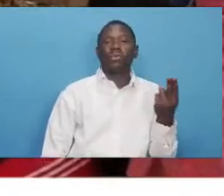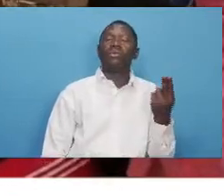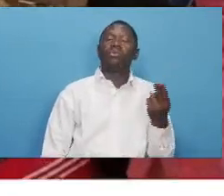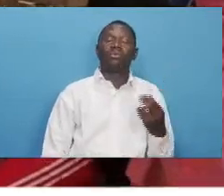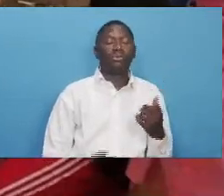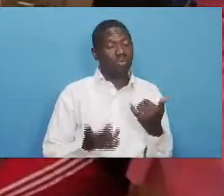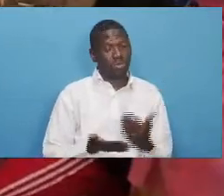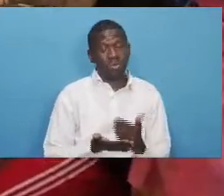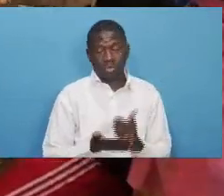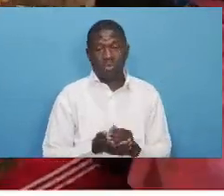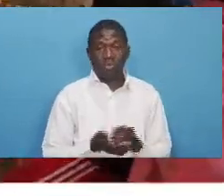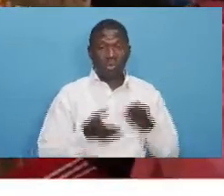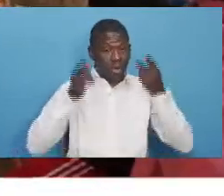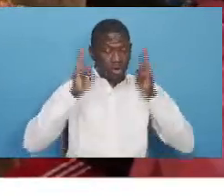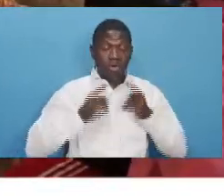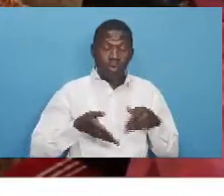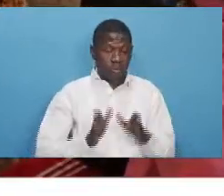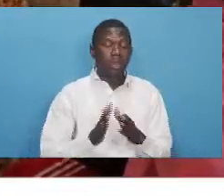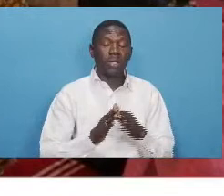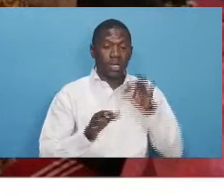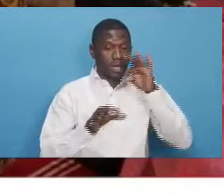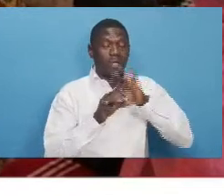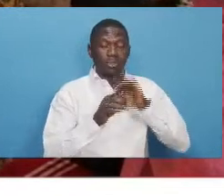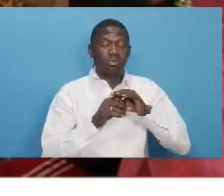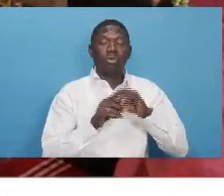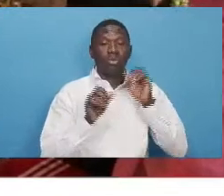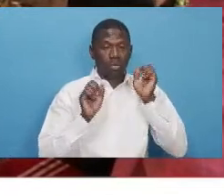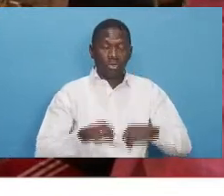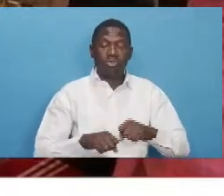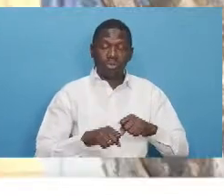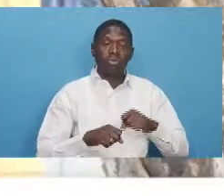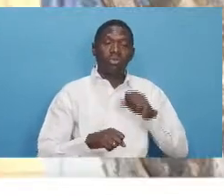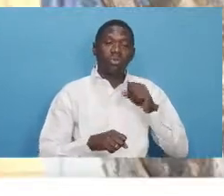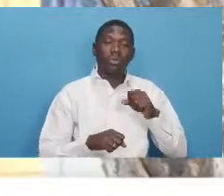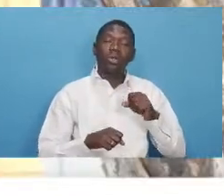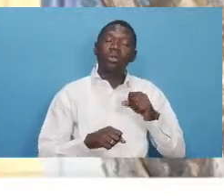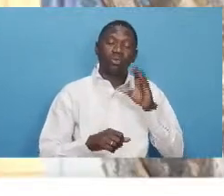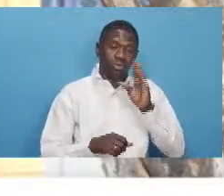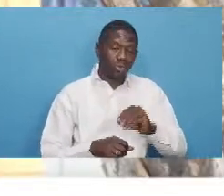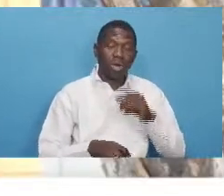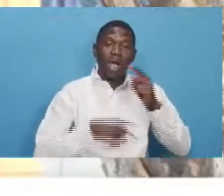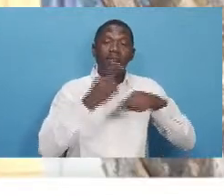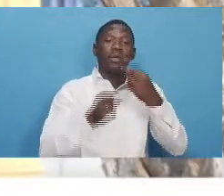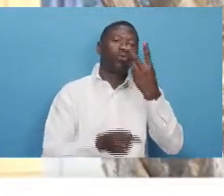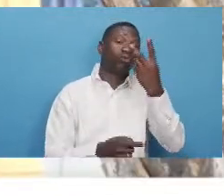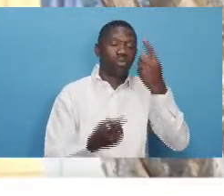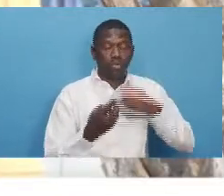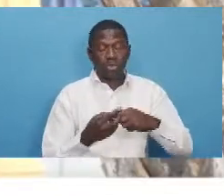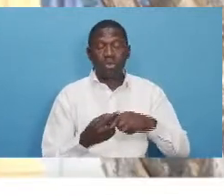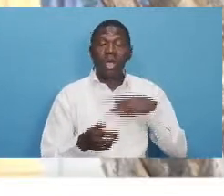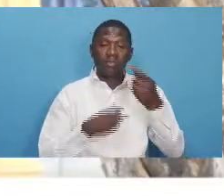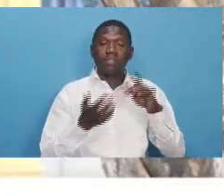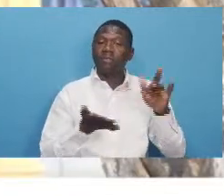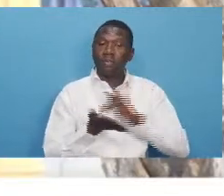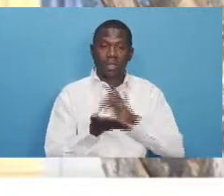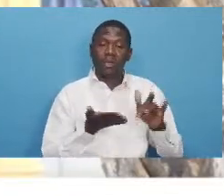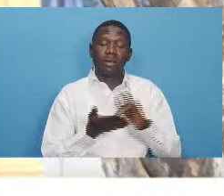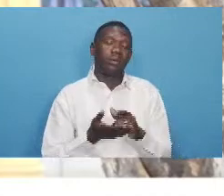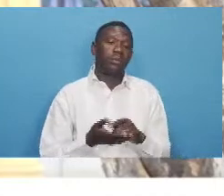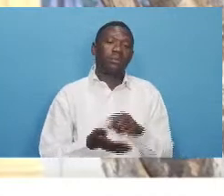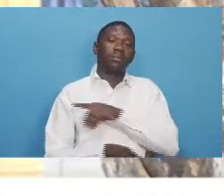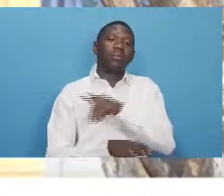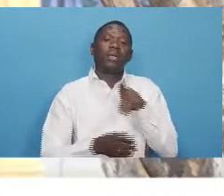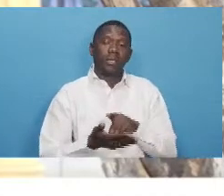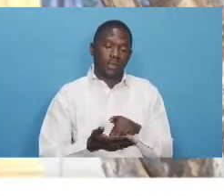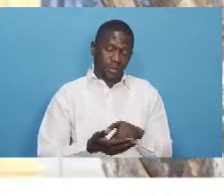as a legal requirement, the elections should be conducted after 2 months of the vacancy.